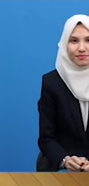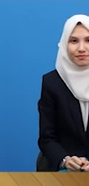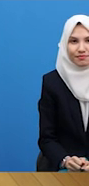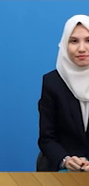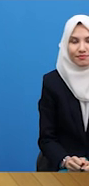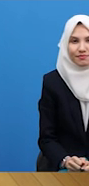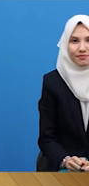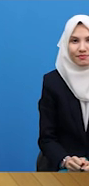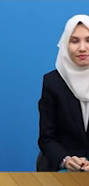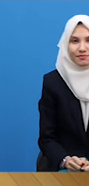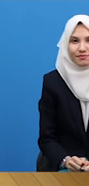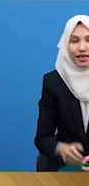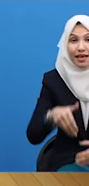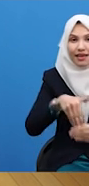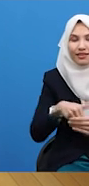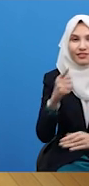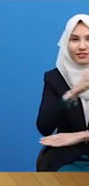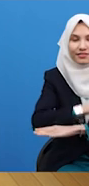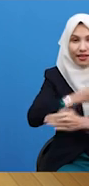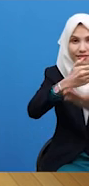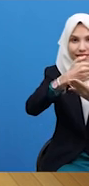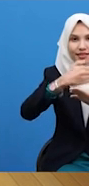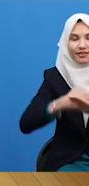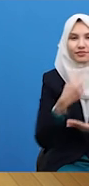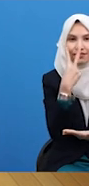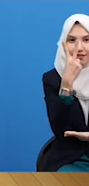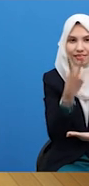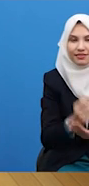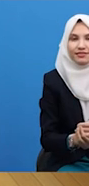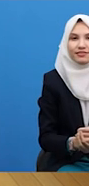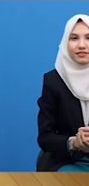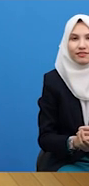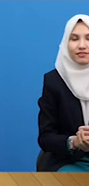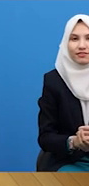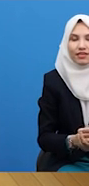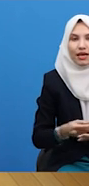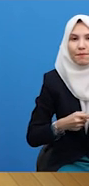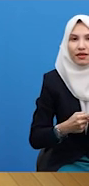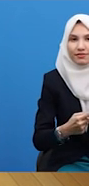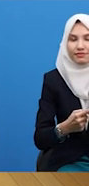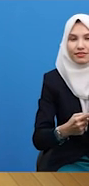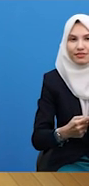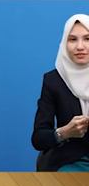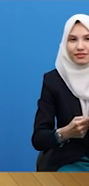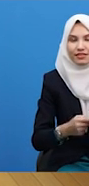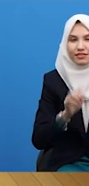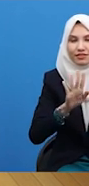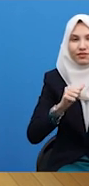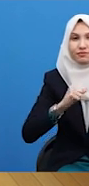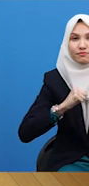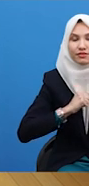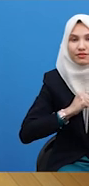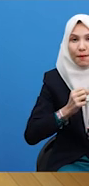In today's lesson, we will look into how you can express yourselves when you are